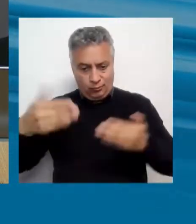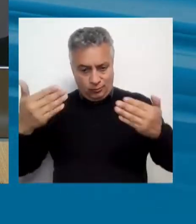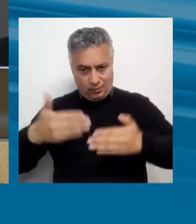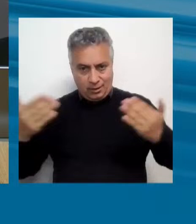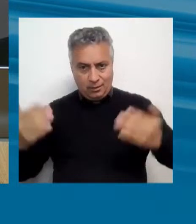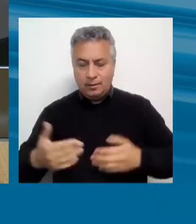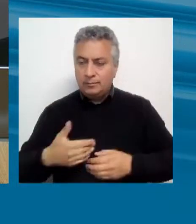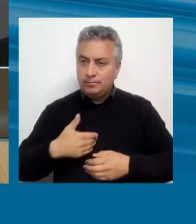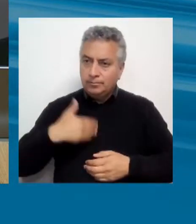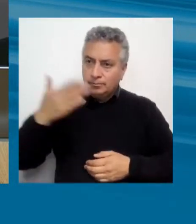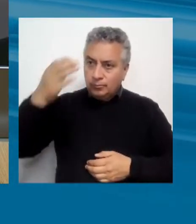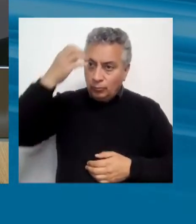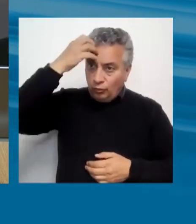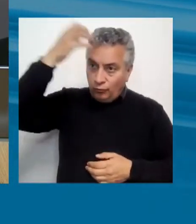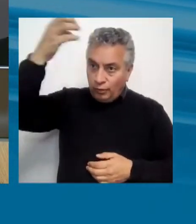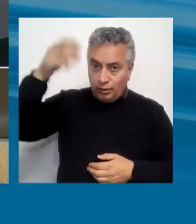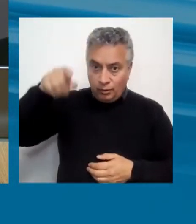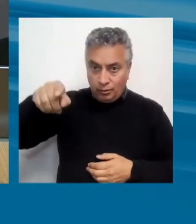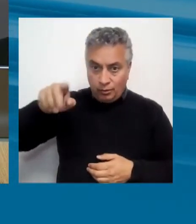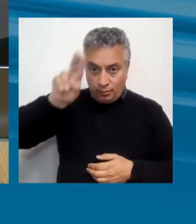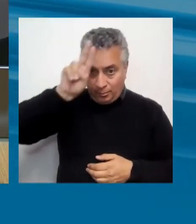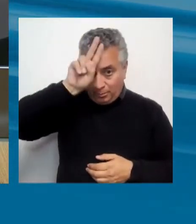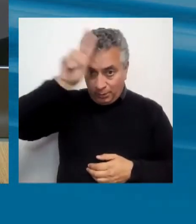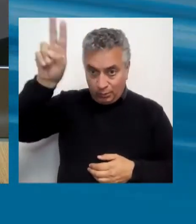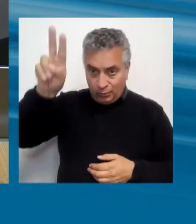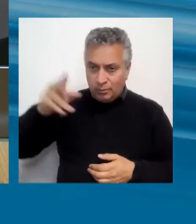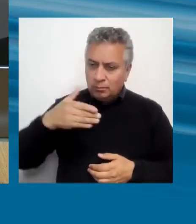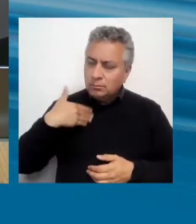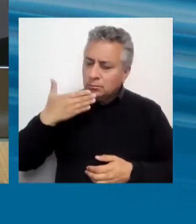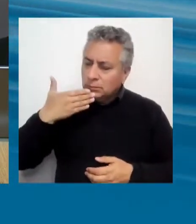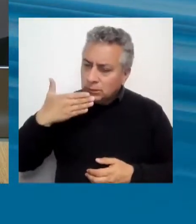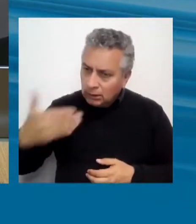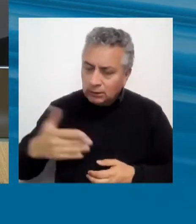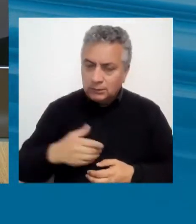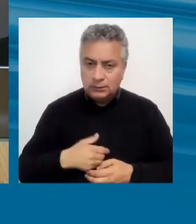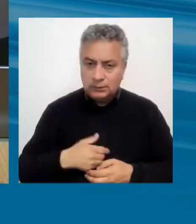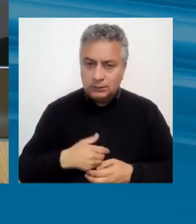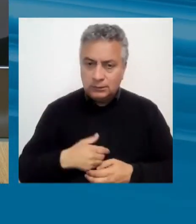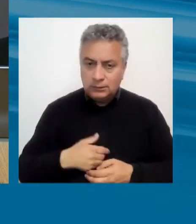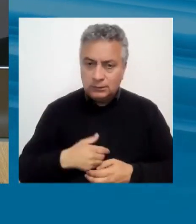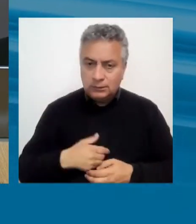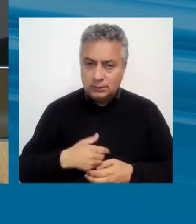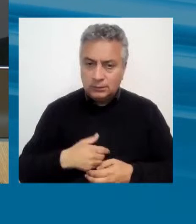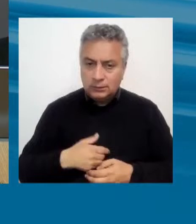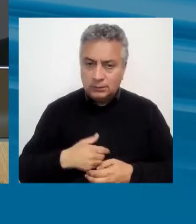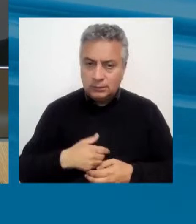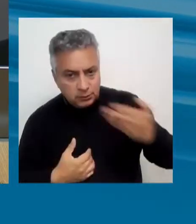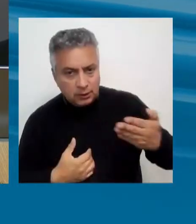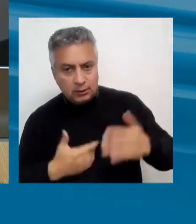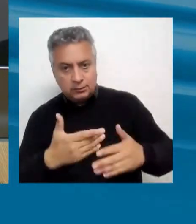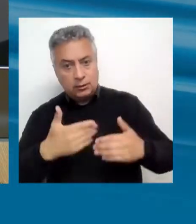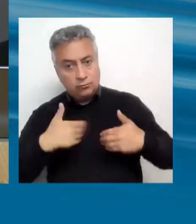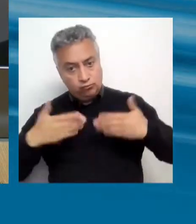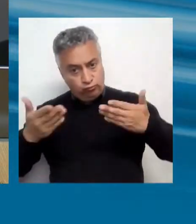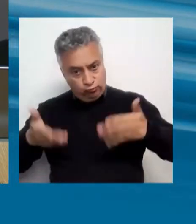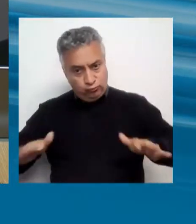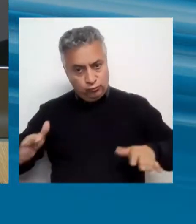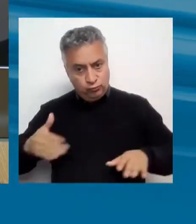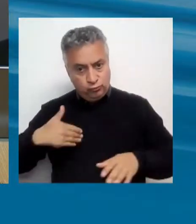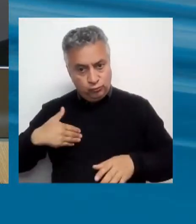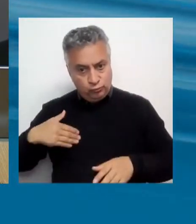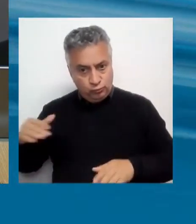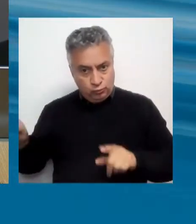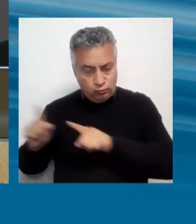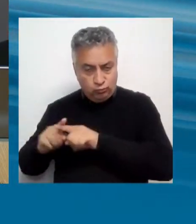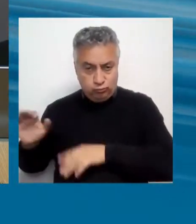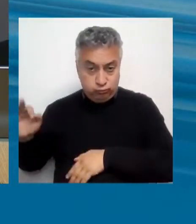to be here. We traveled very far to be here for this most important meeting. I also should say at the beginning that I'm very happy. The